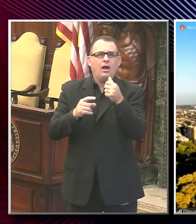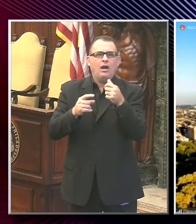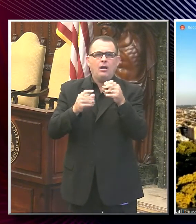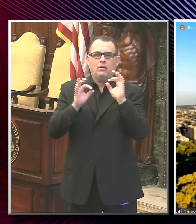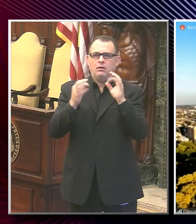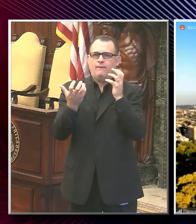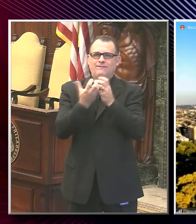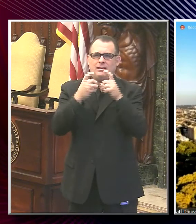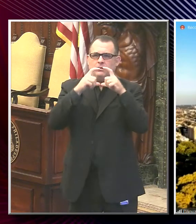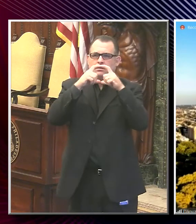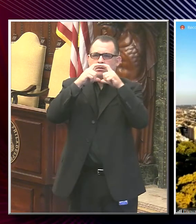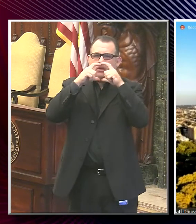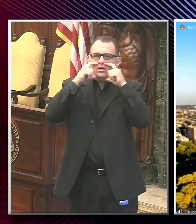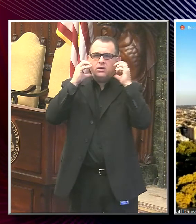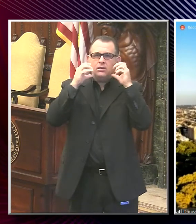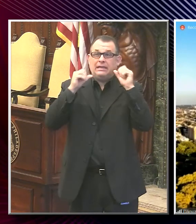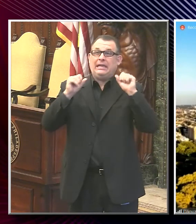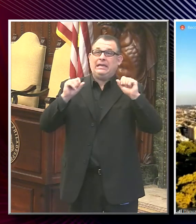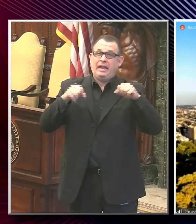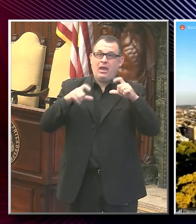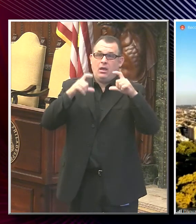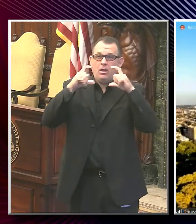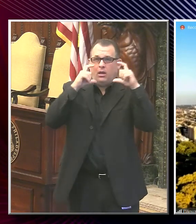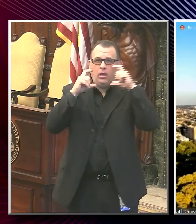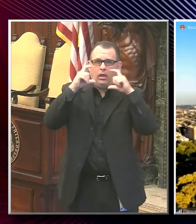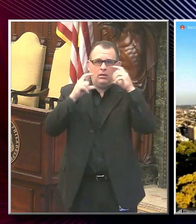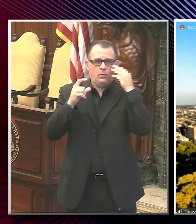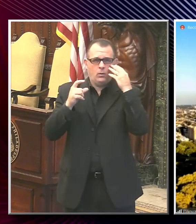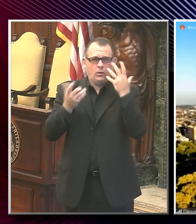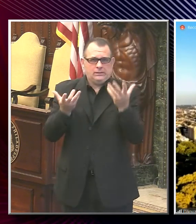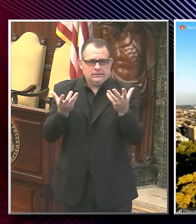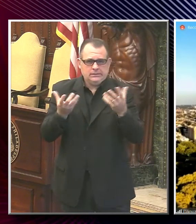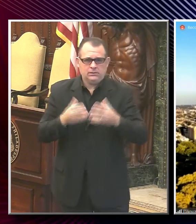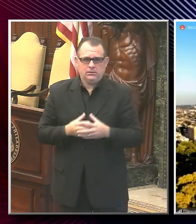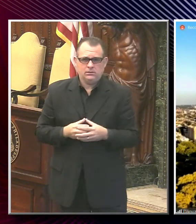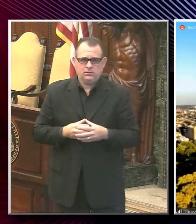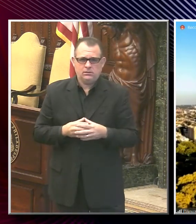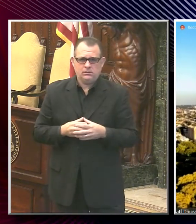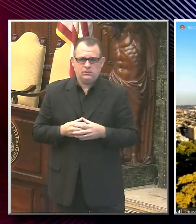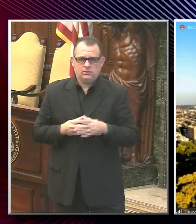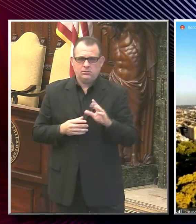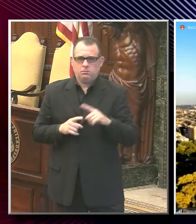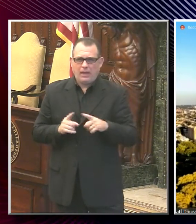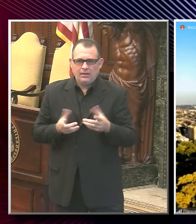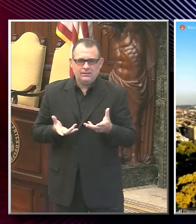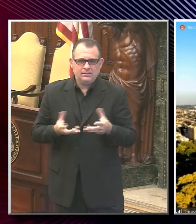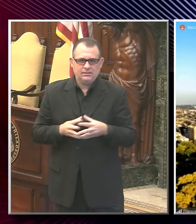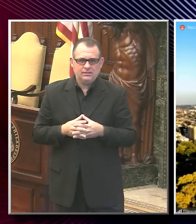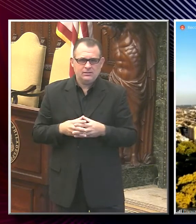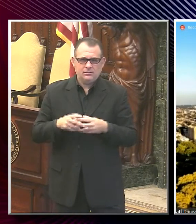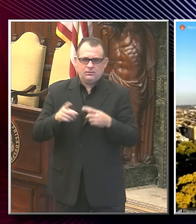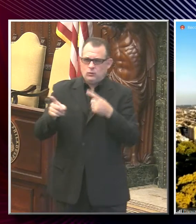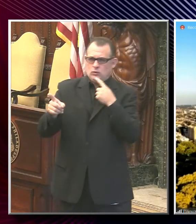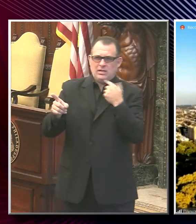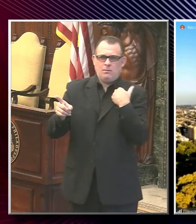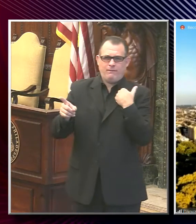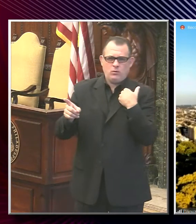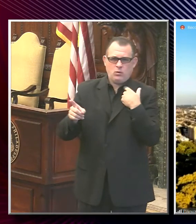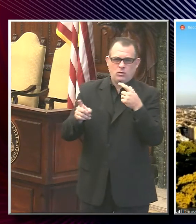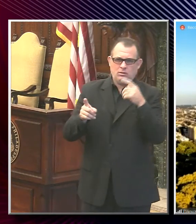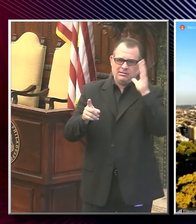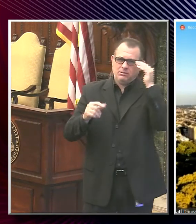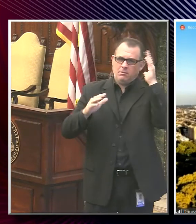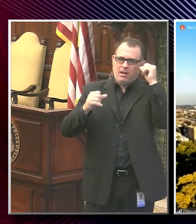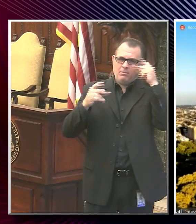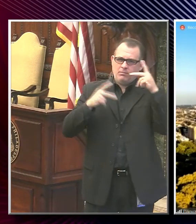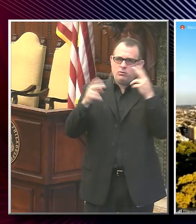light through them and everything. And I know you said earlier via email that you didn't expect very many people to use